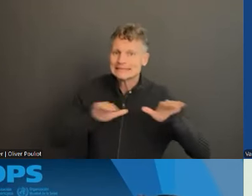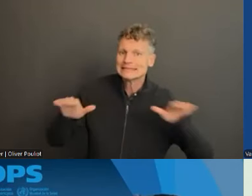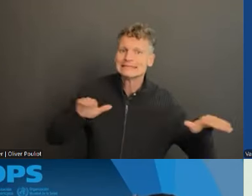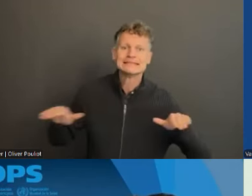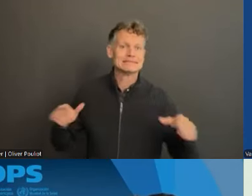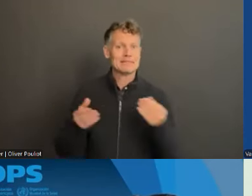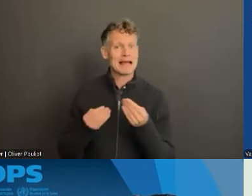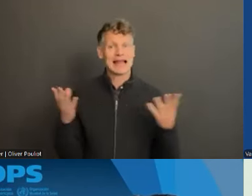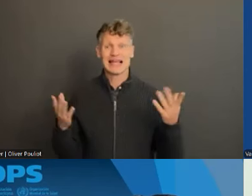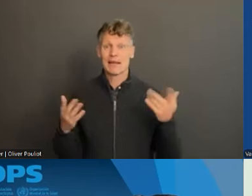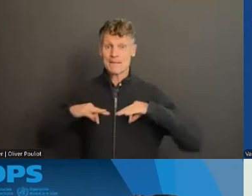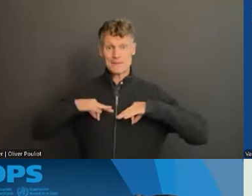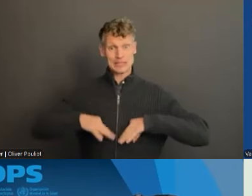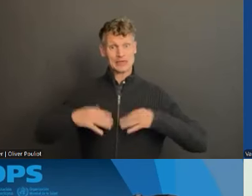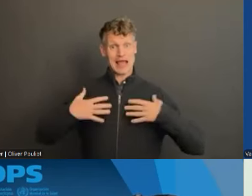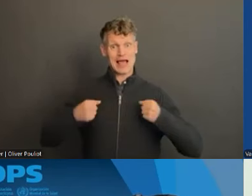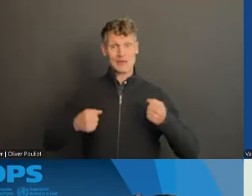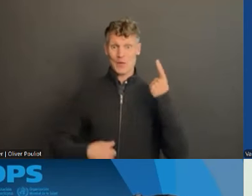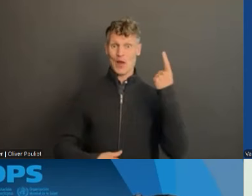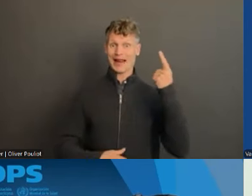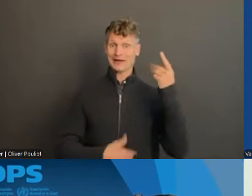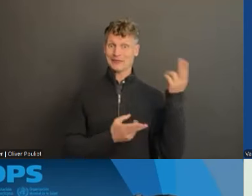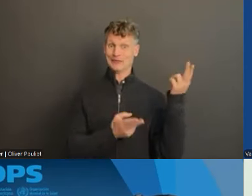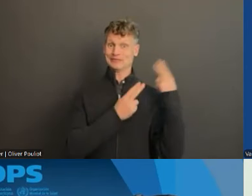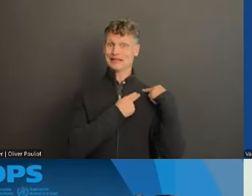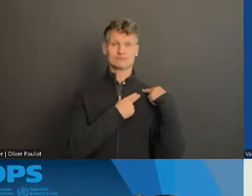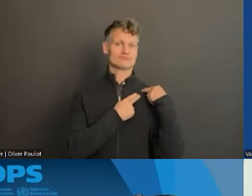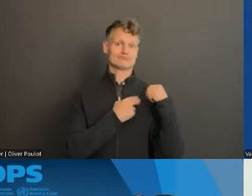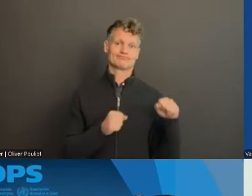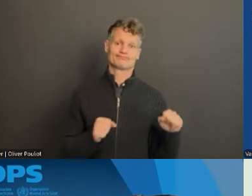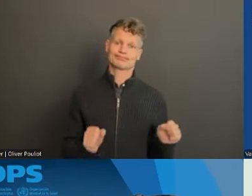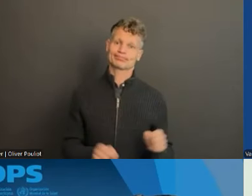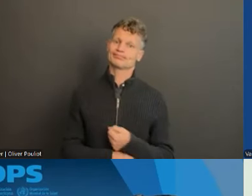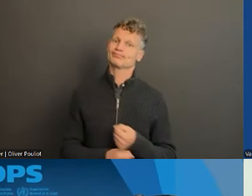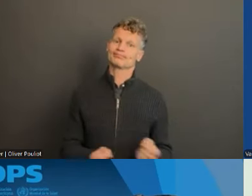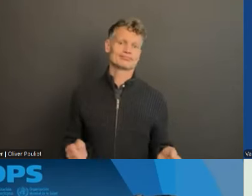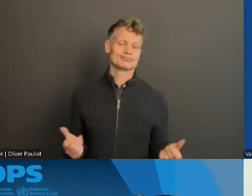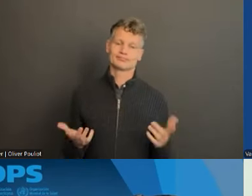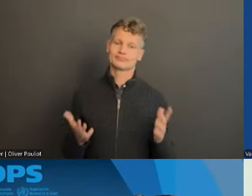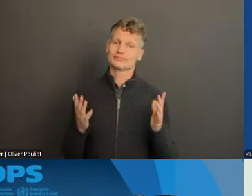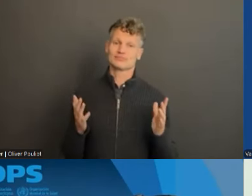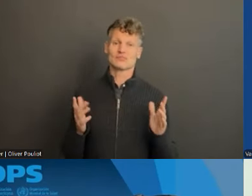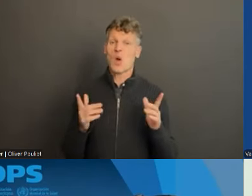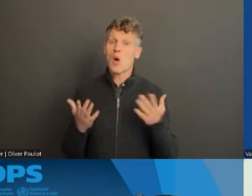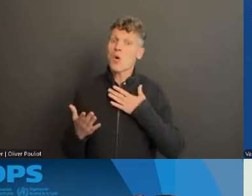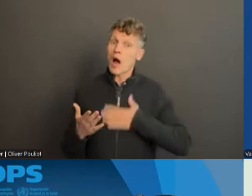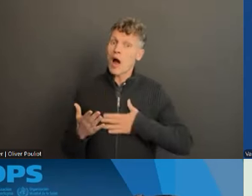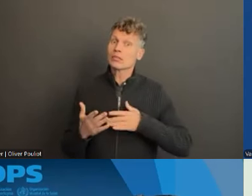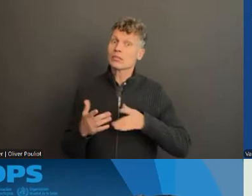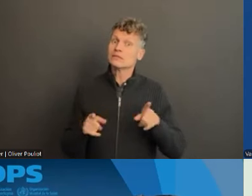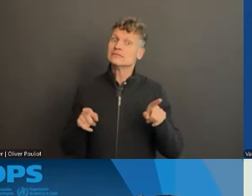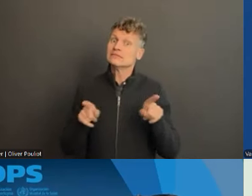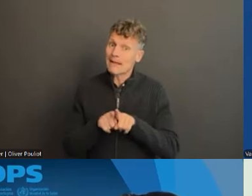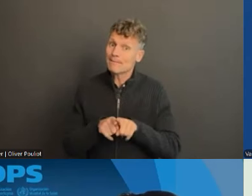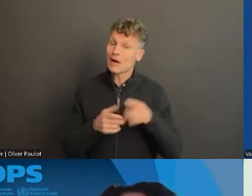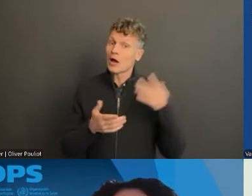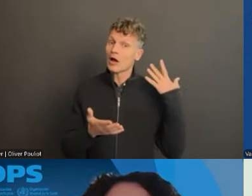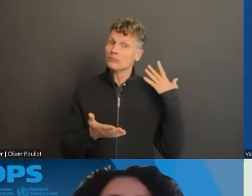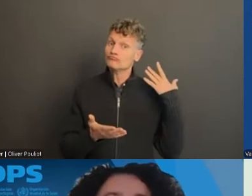So we want to continue doing the same that we have done for decades to accelerate the elimination of diseases.